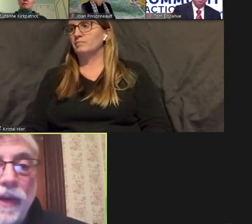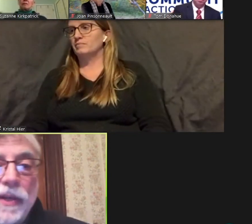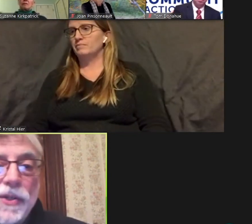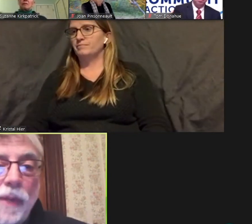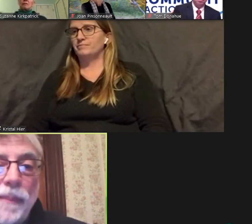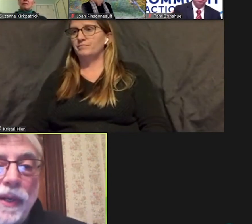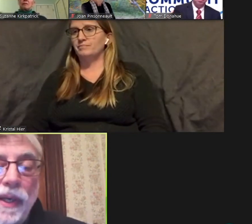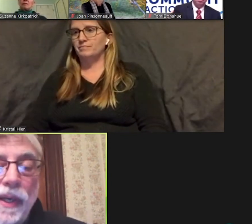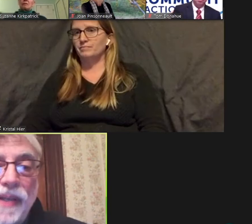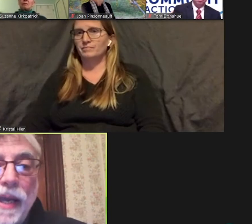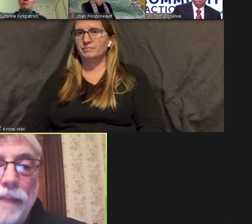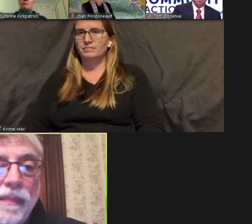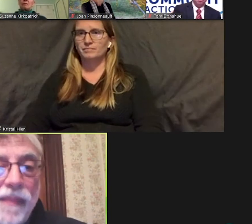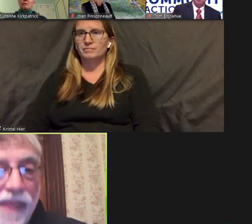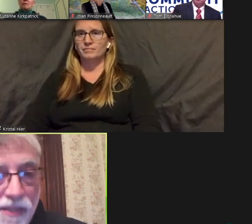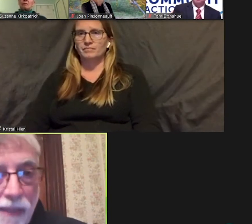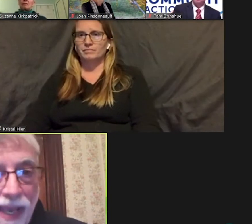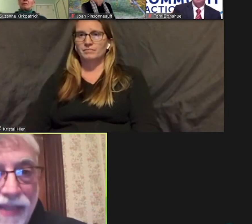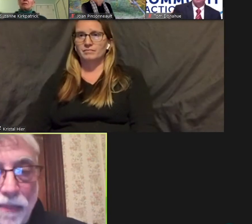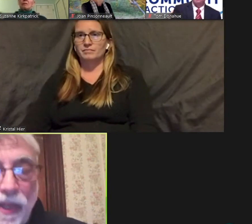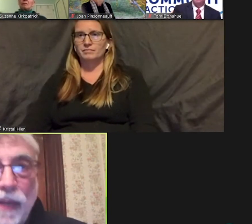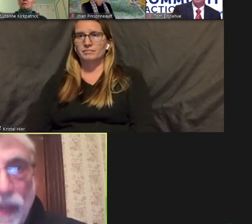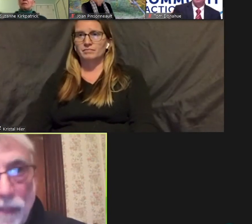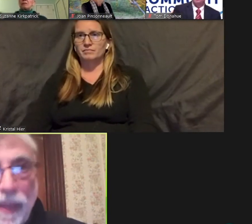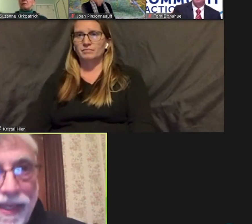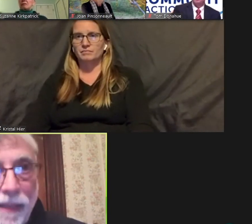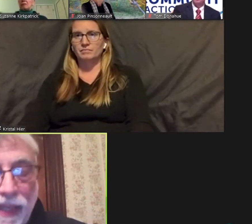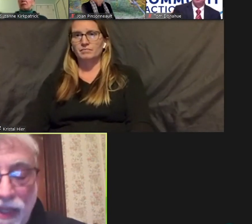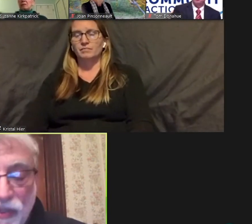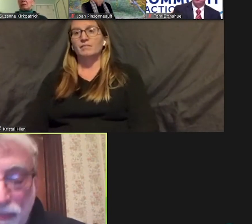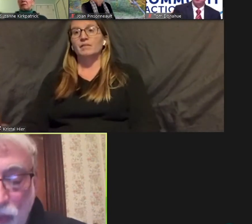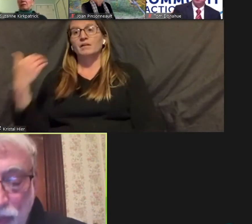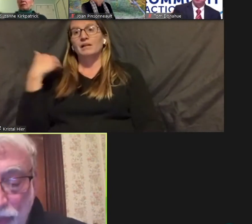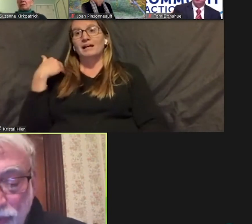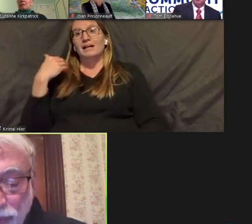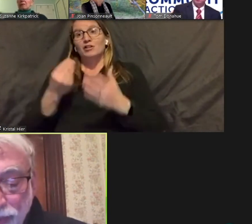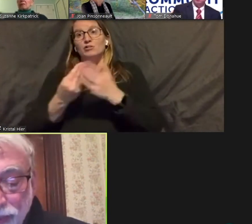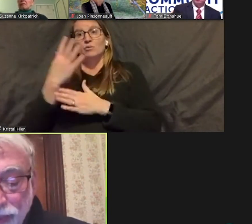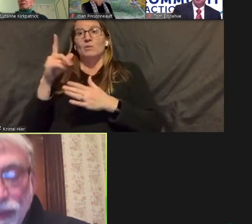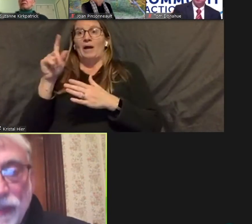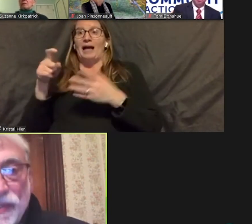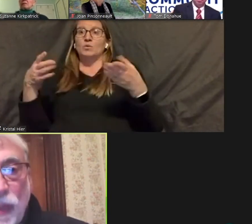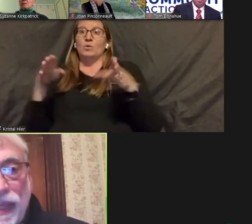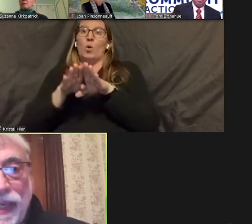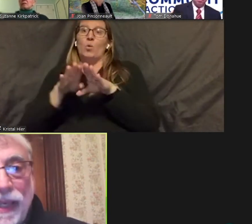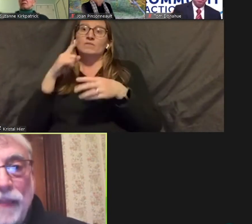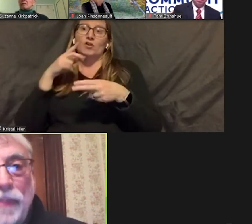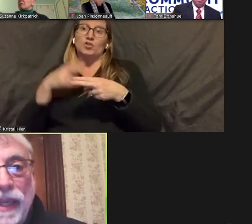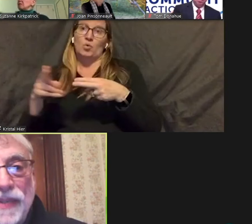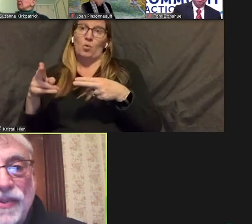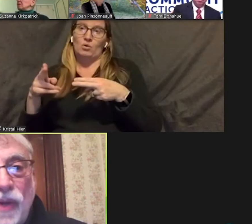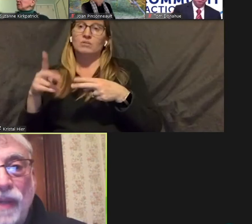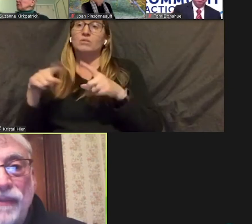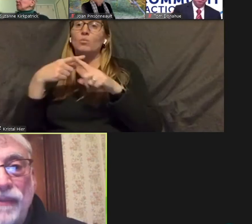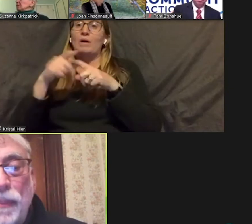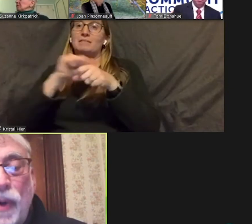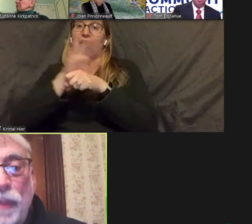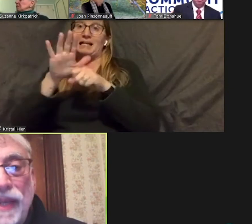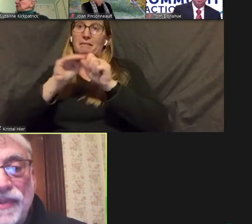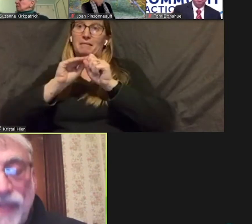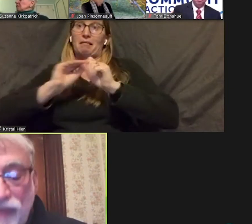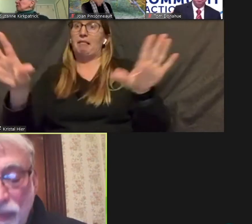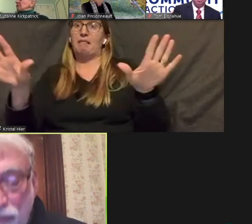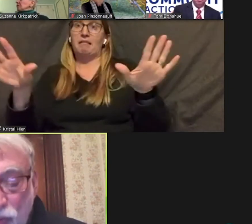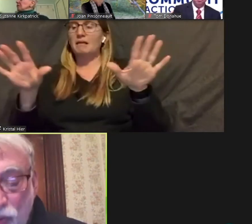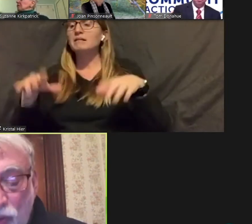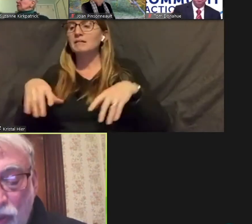close for a very short period of time this past spring when the pandemic exploded, so we could get in place all of the